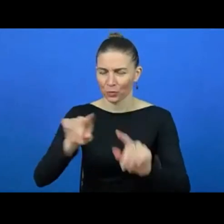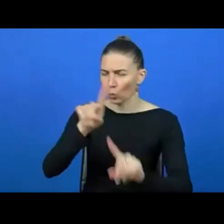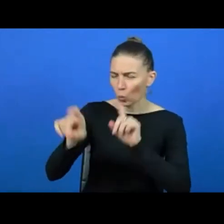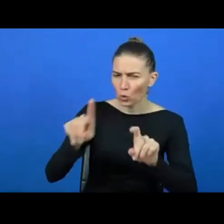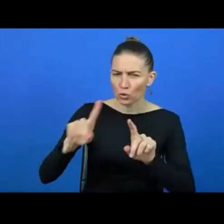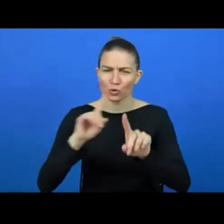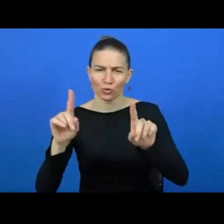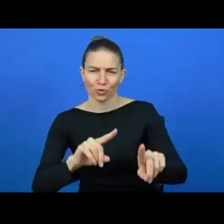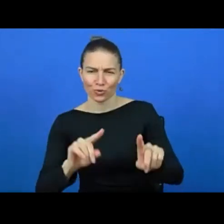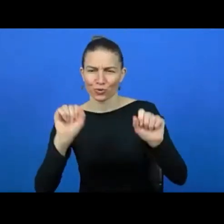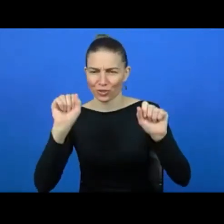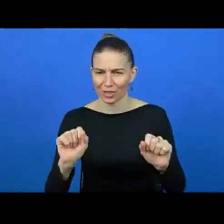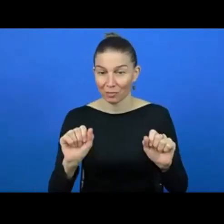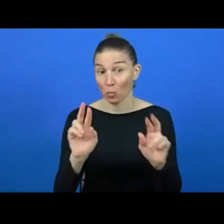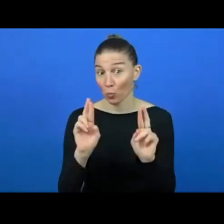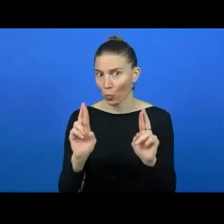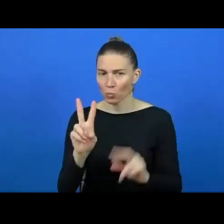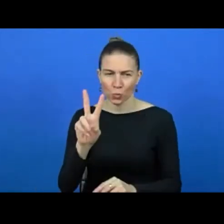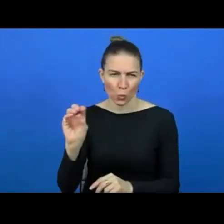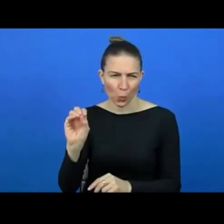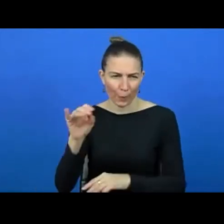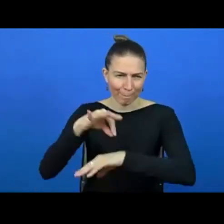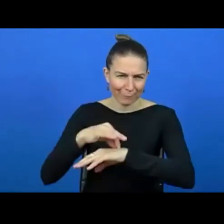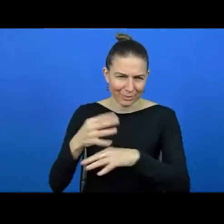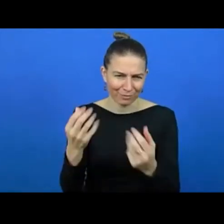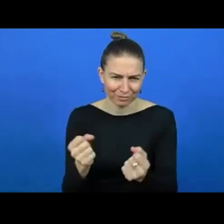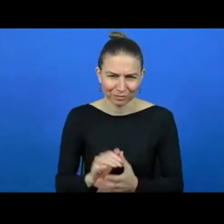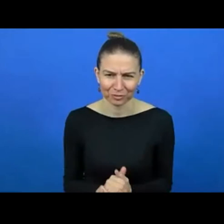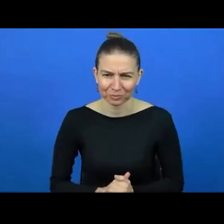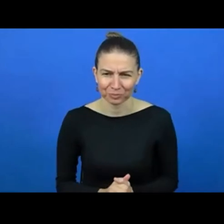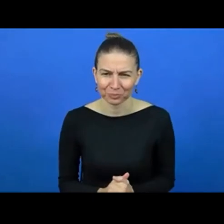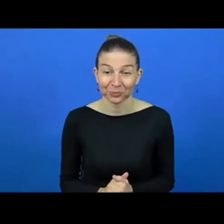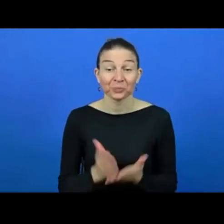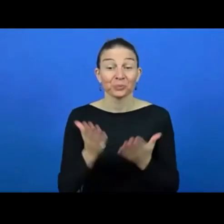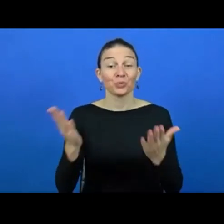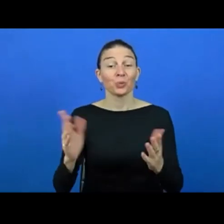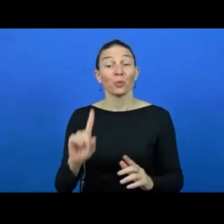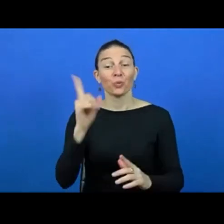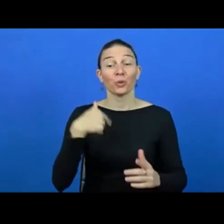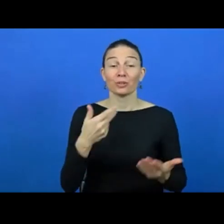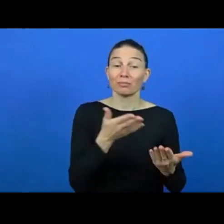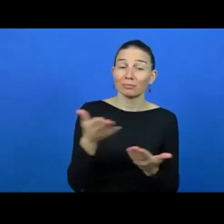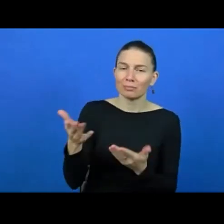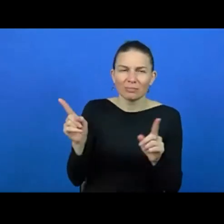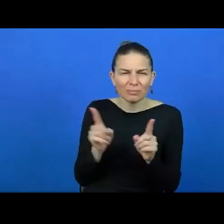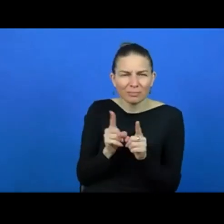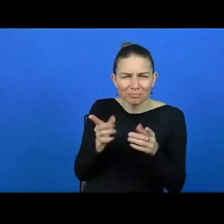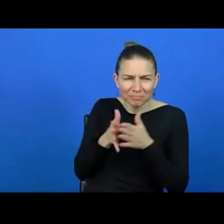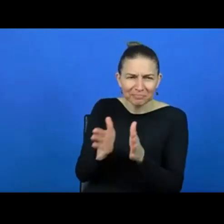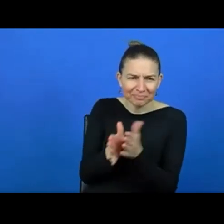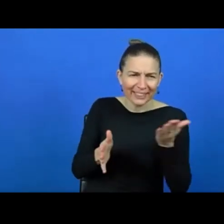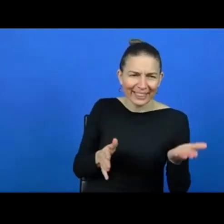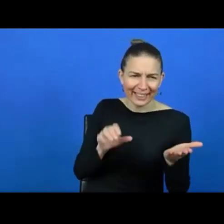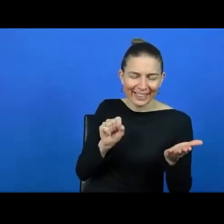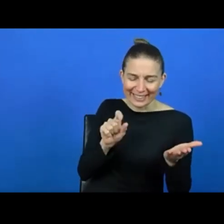hand over to Steve and Caroline, let me just sort of give a bit of an overview and also introduce the speakers who probably don't need any introduction because